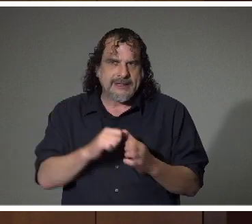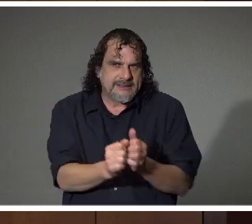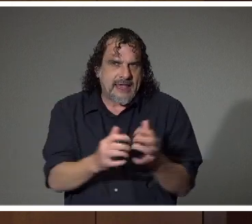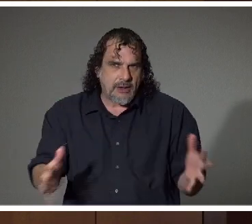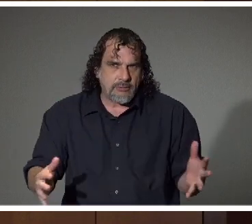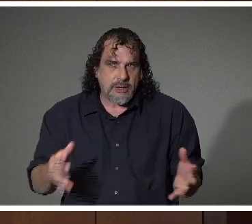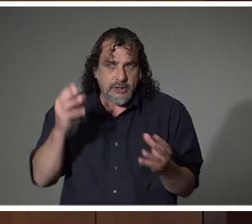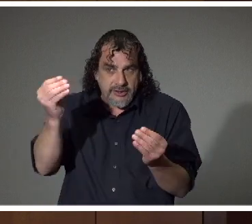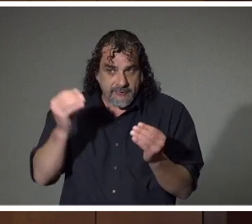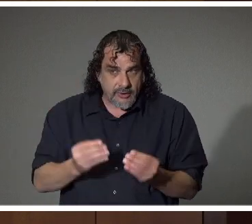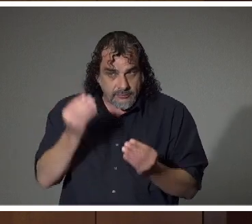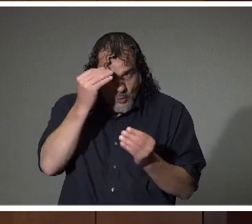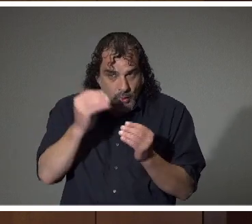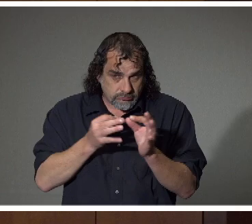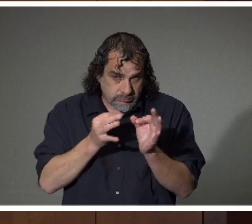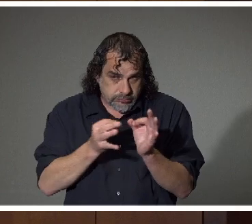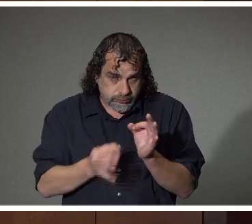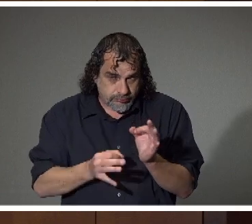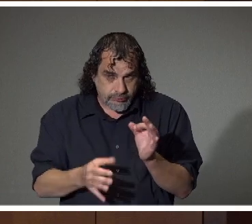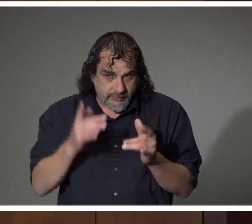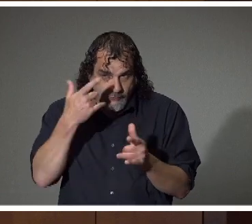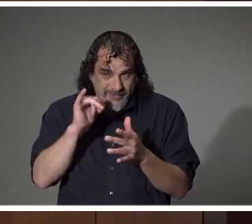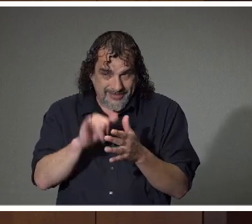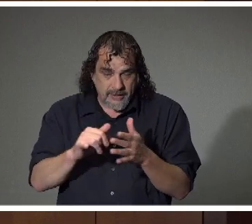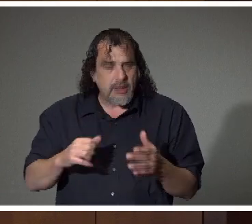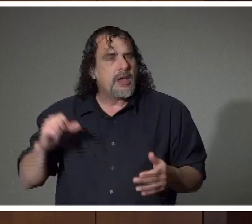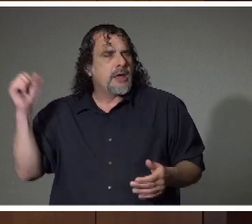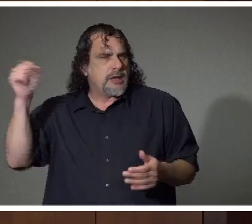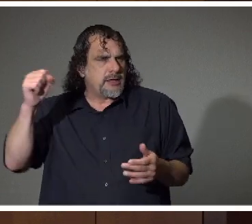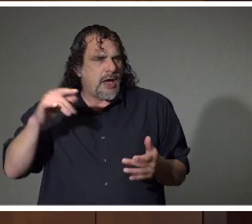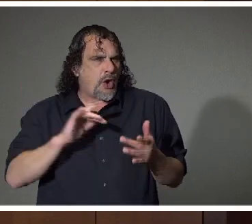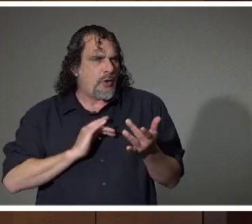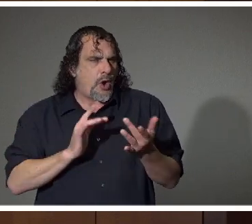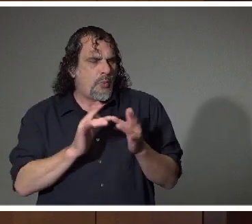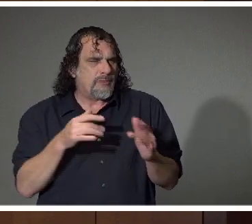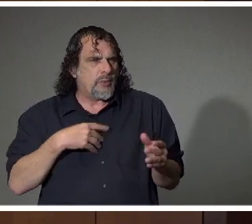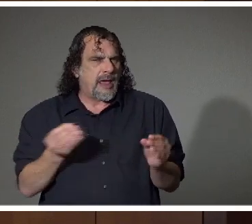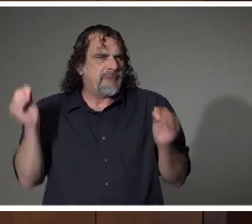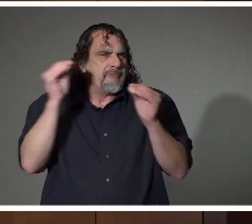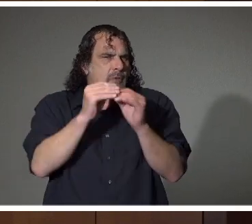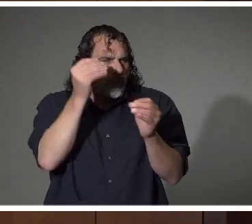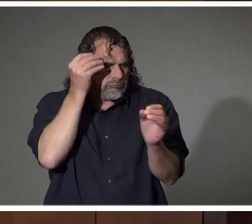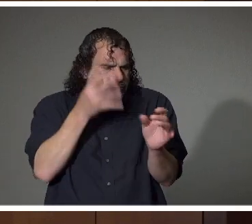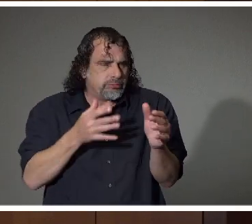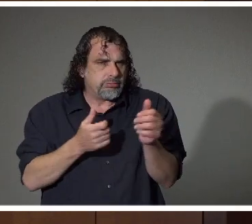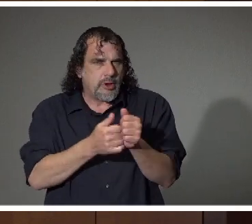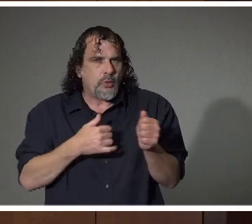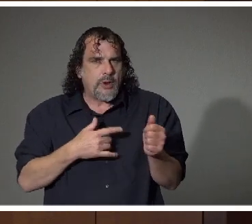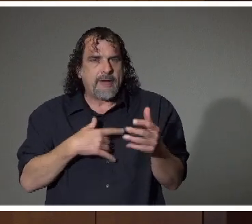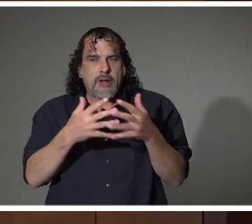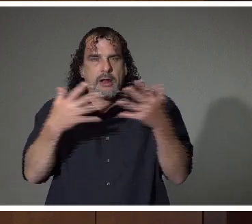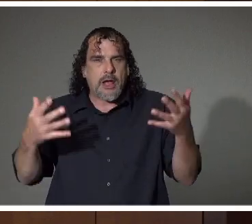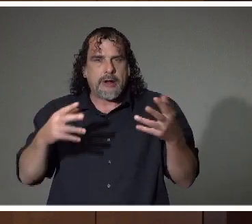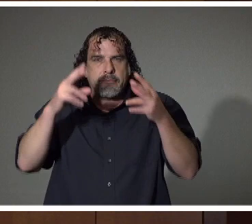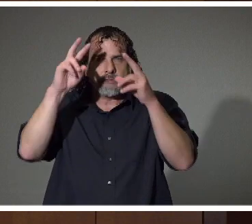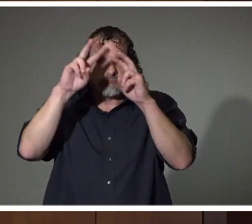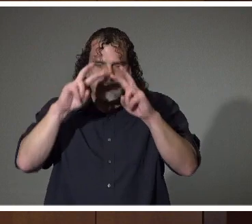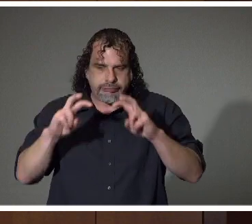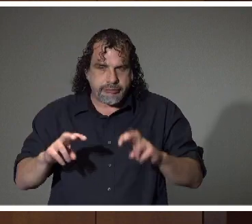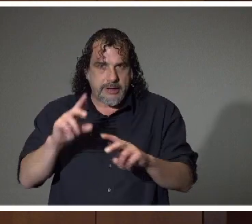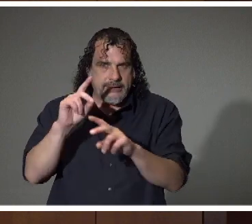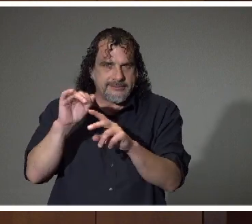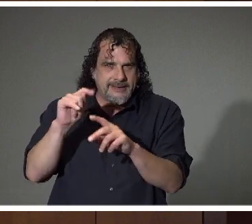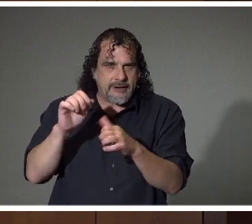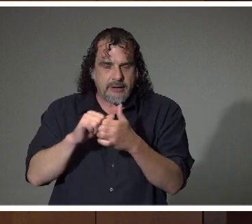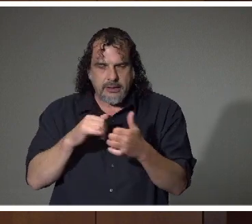the nursing homes? Yes, there'll be more information forthcoming. There's enough volume of data that no individual person's